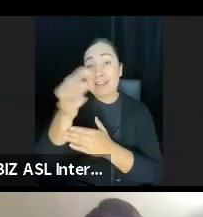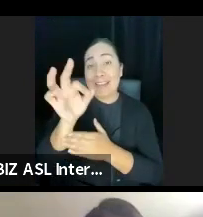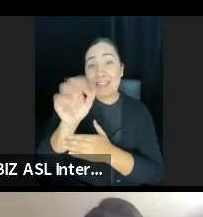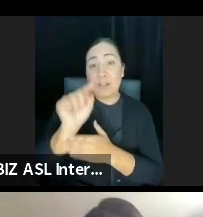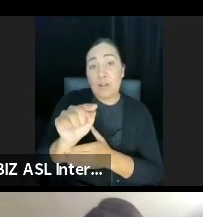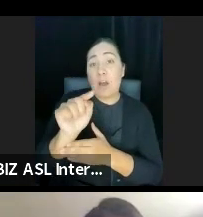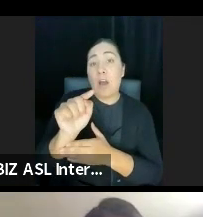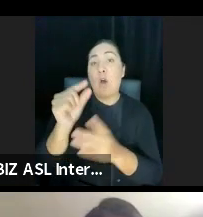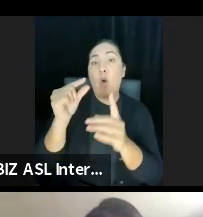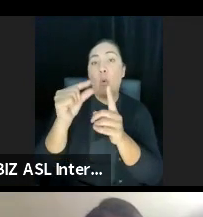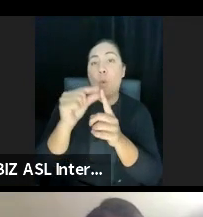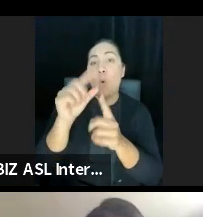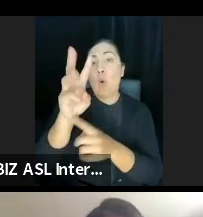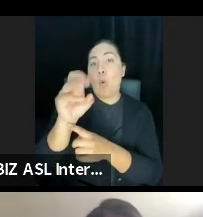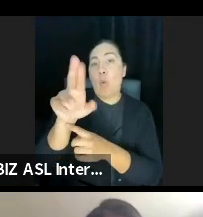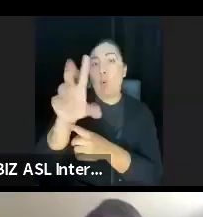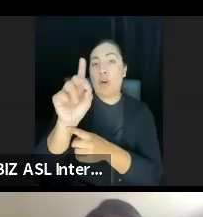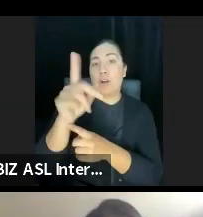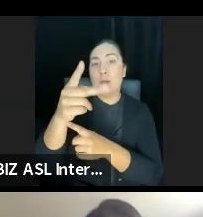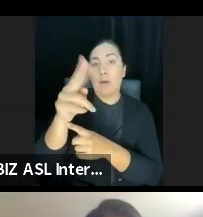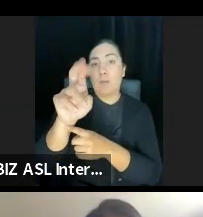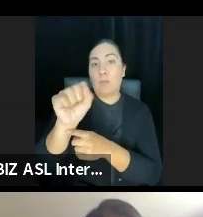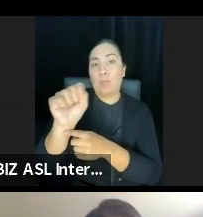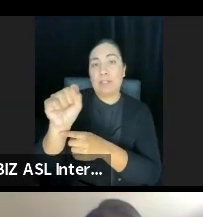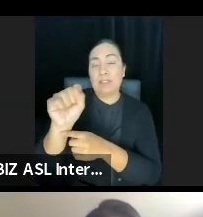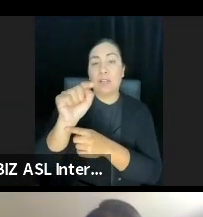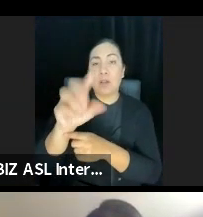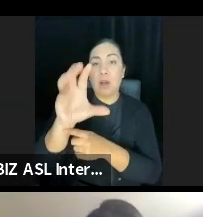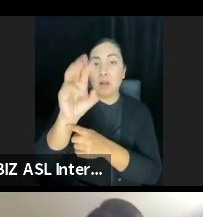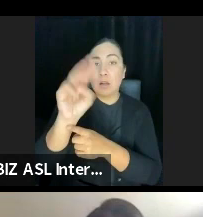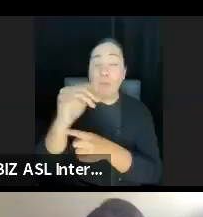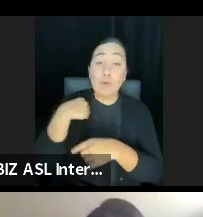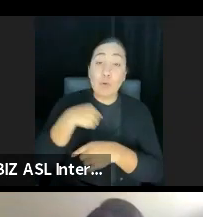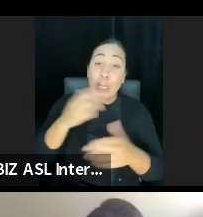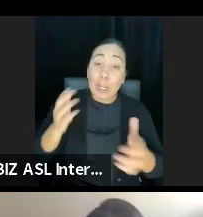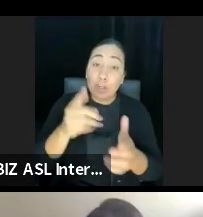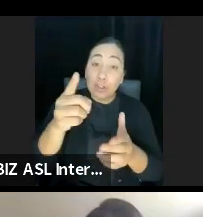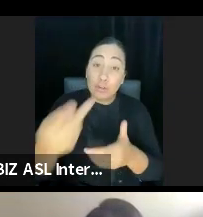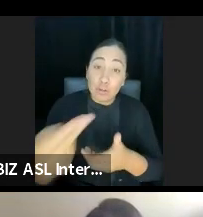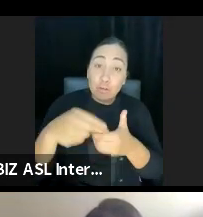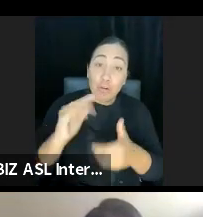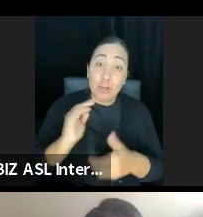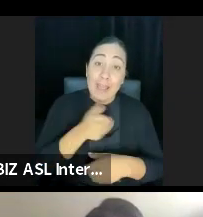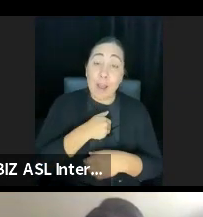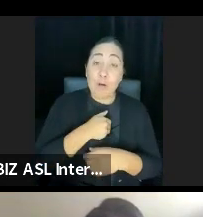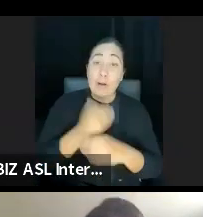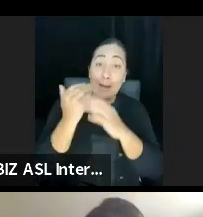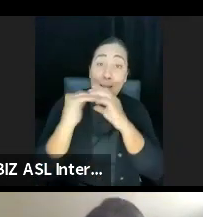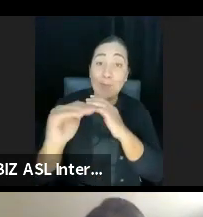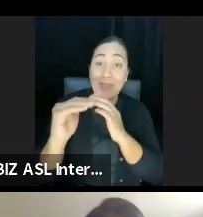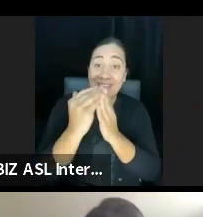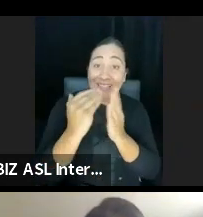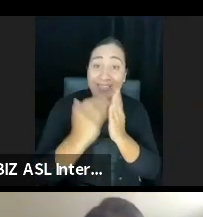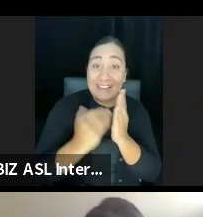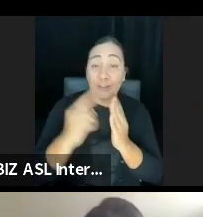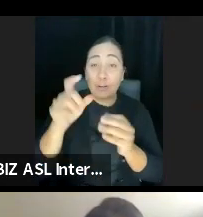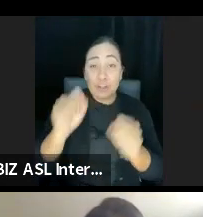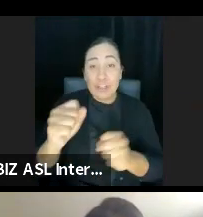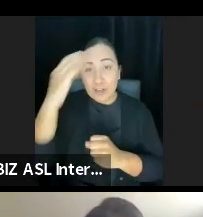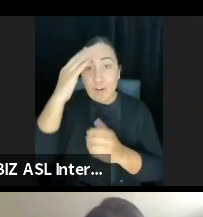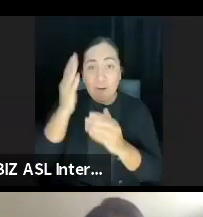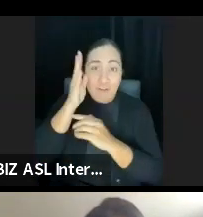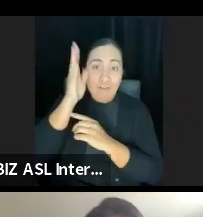freelanceartistresource.wordpress.com. And we encourage you to join HowlRound's mailing list to be advised of future conversations. Thank you so much to